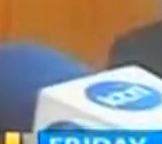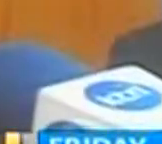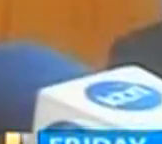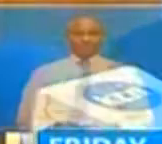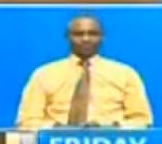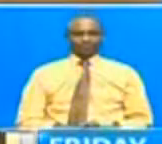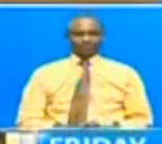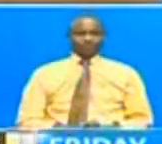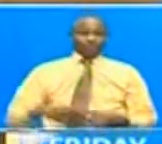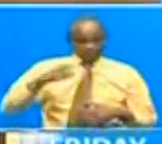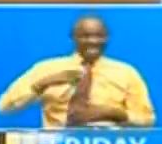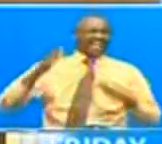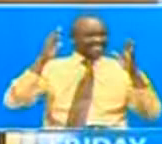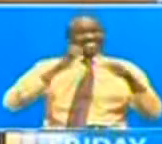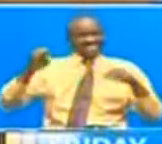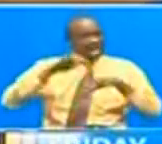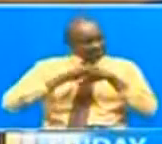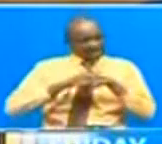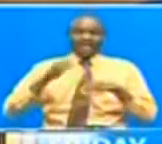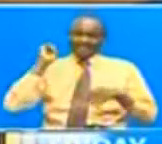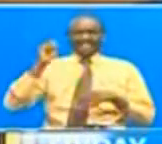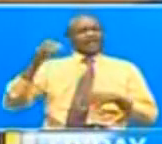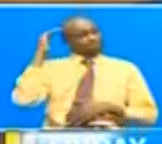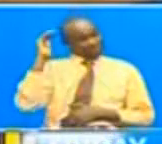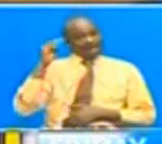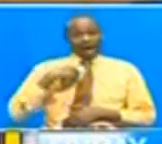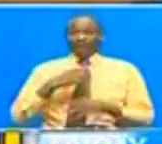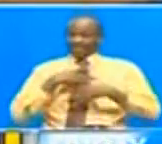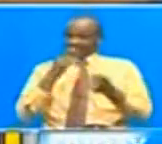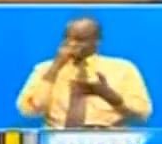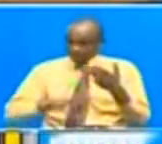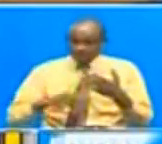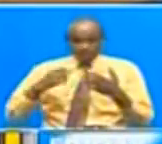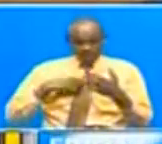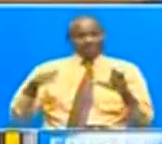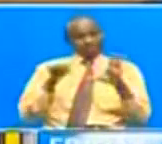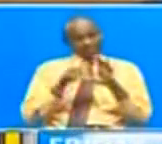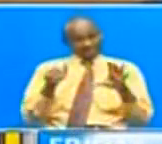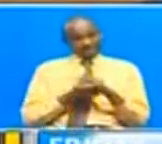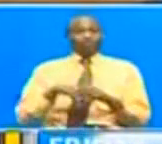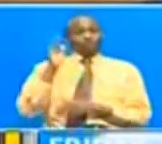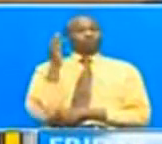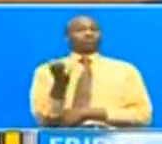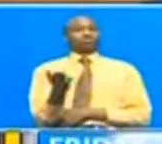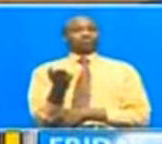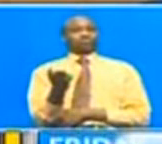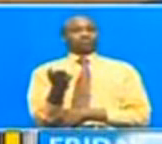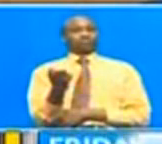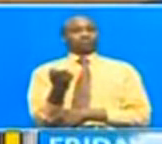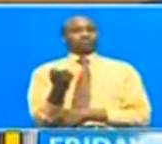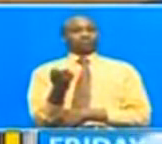Thank you, sir. We are the largest in the East African region, and our main interest is to increase the membership penetration.